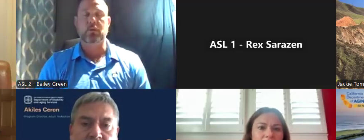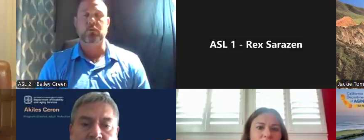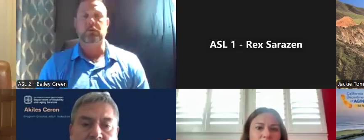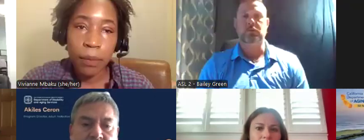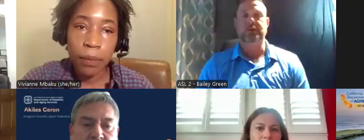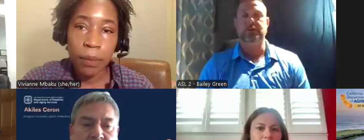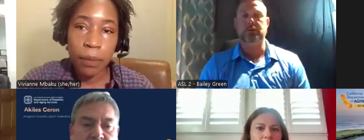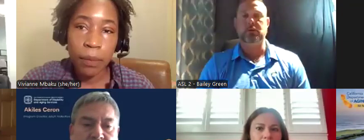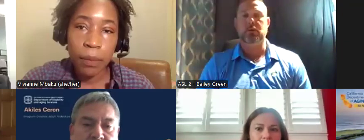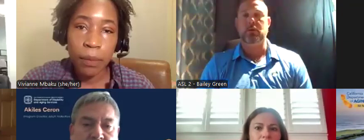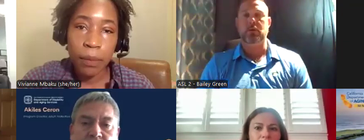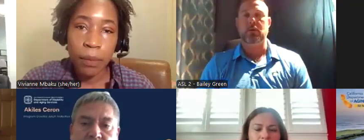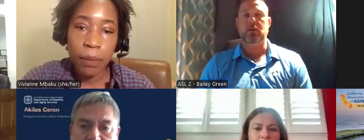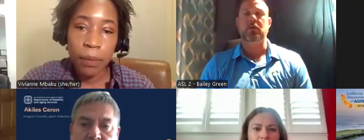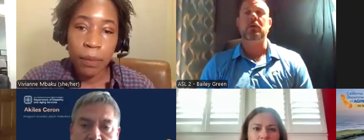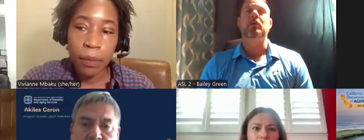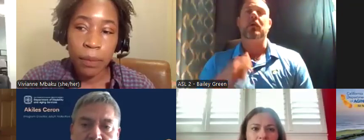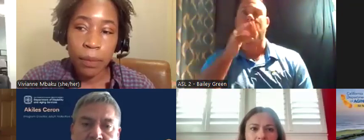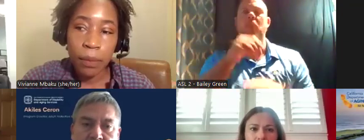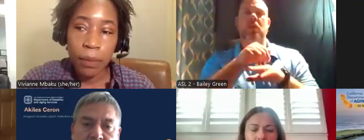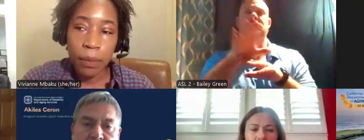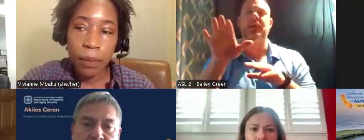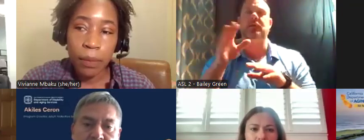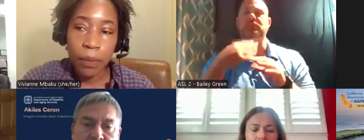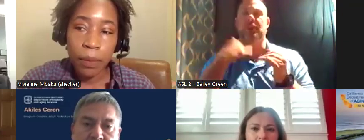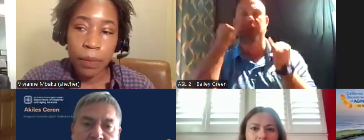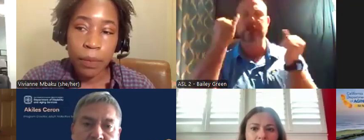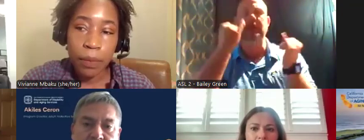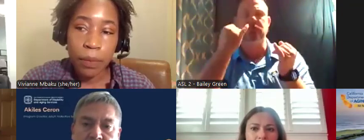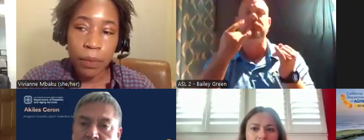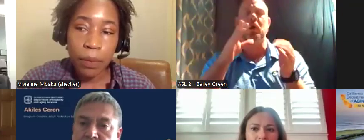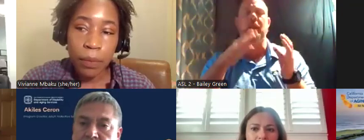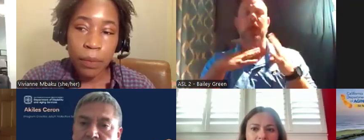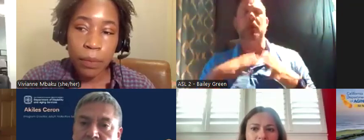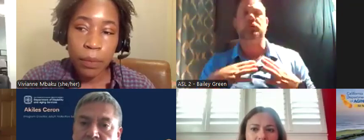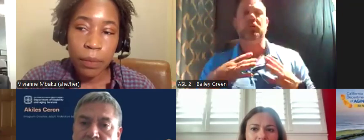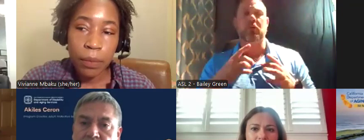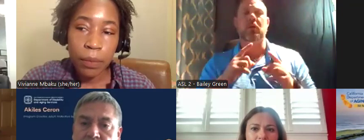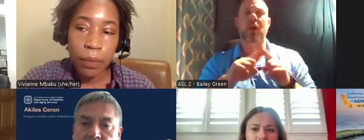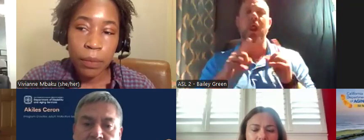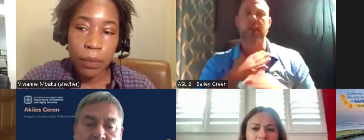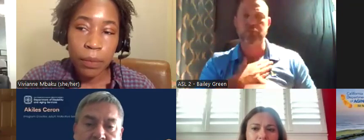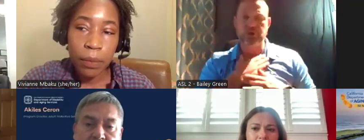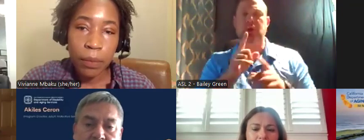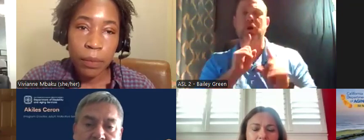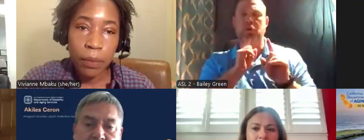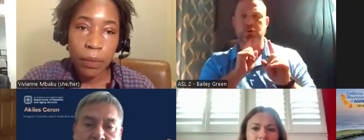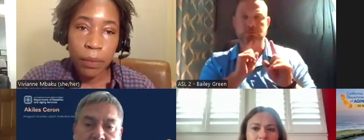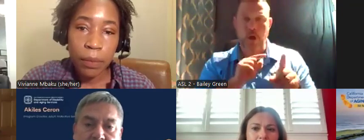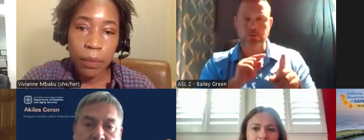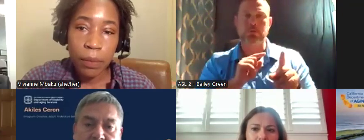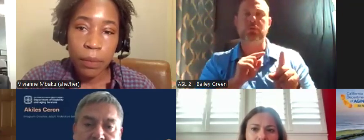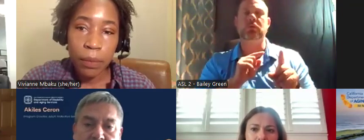Yeah, and I'll send that to the rest of the council, some ideas but I really appreciate your response, Vivian. You've been